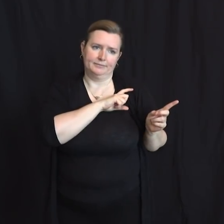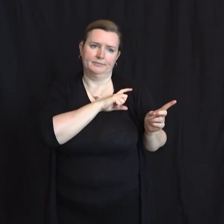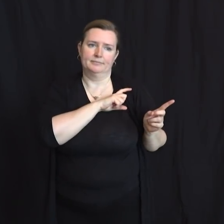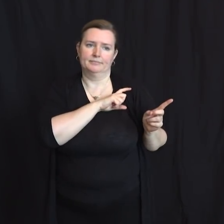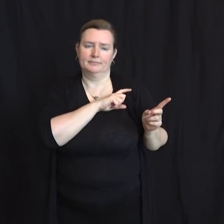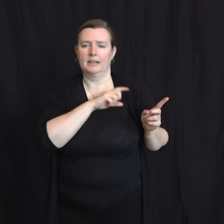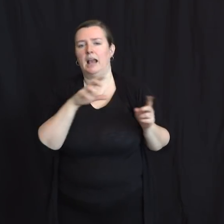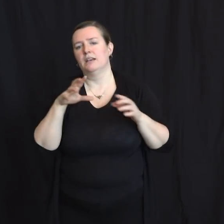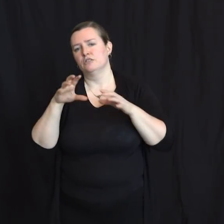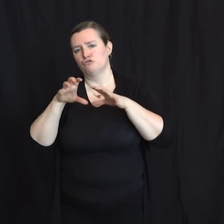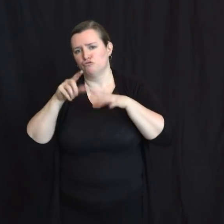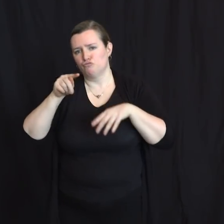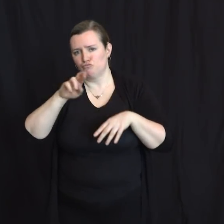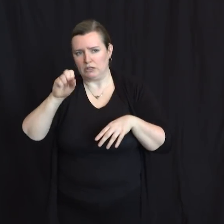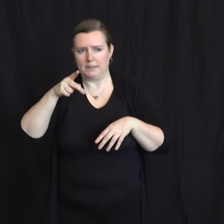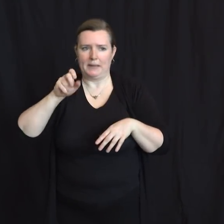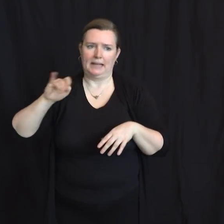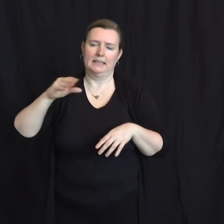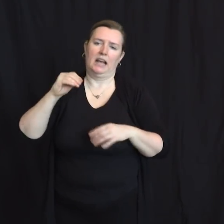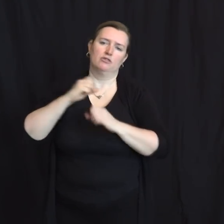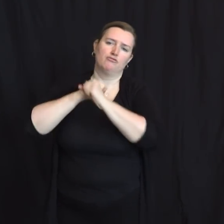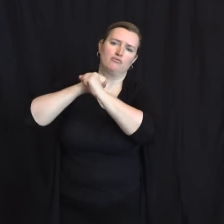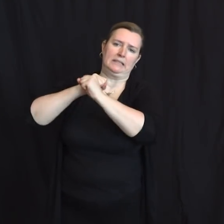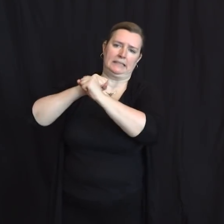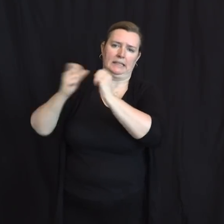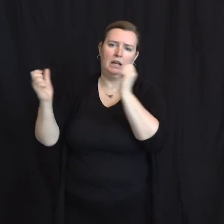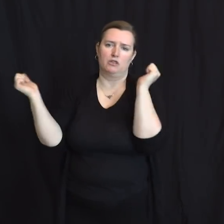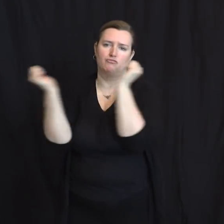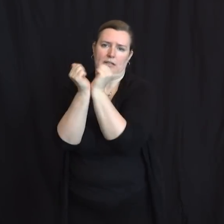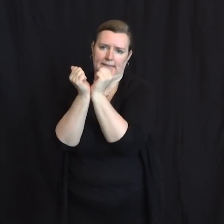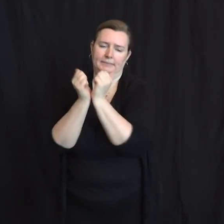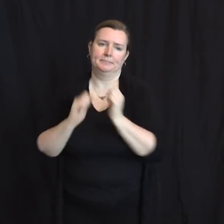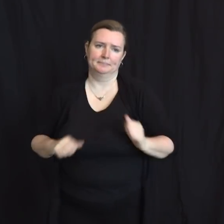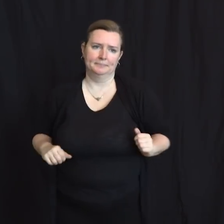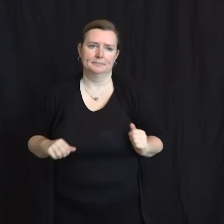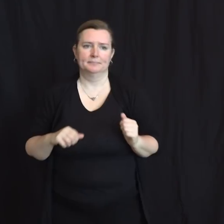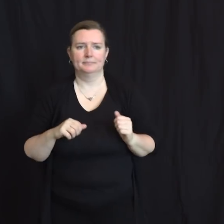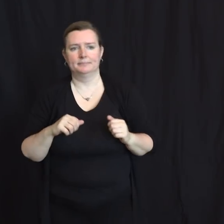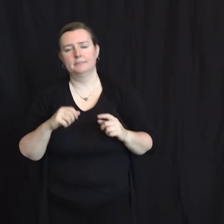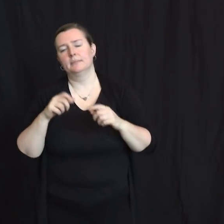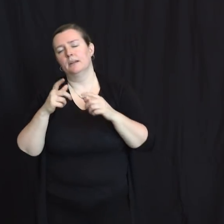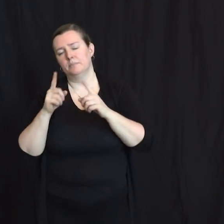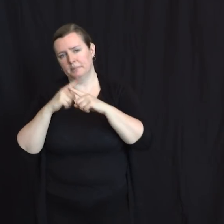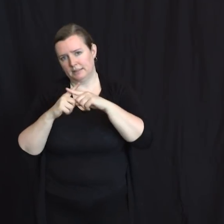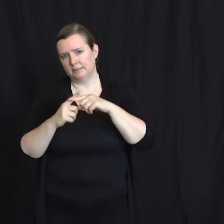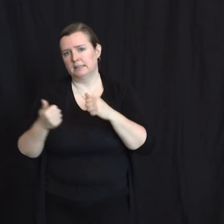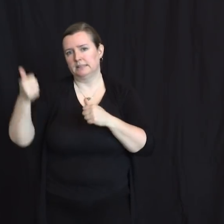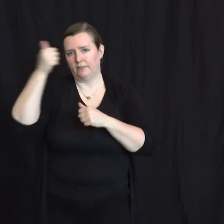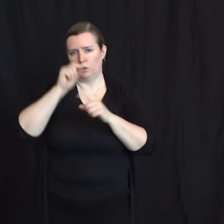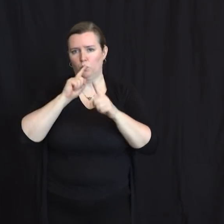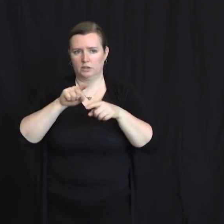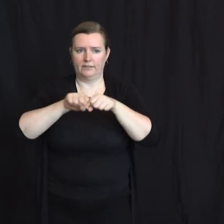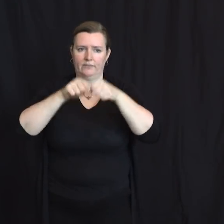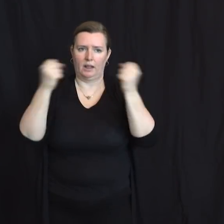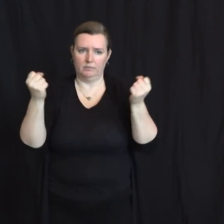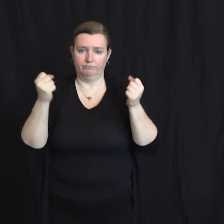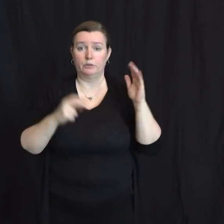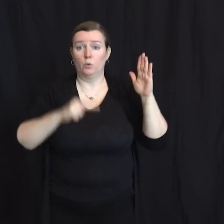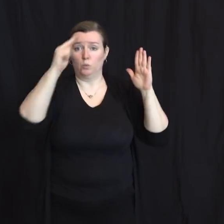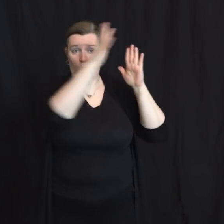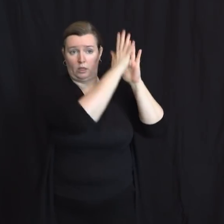arrests, obstructing, and an EO violation. And Patterson responded to an open billiards pool